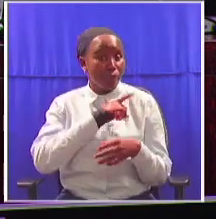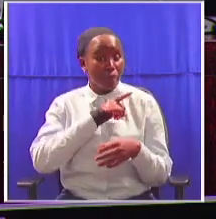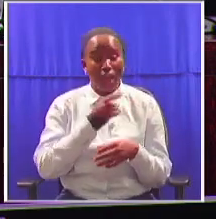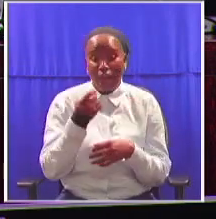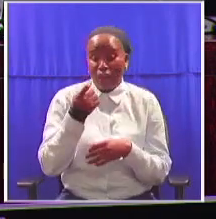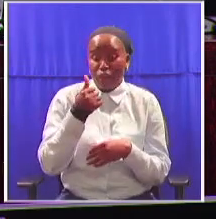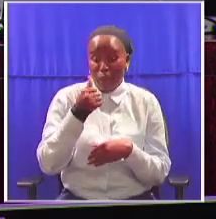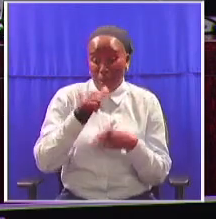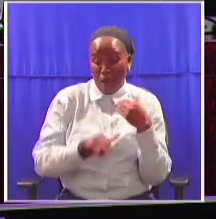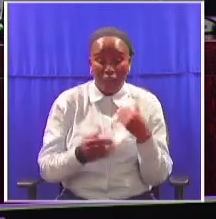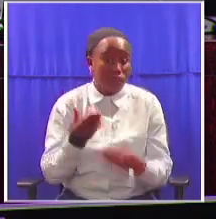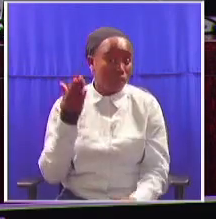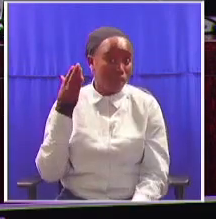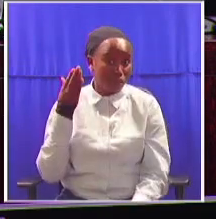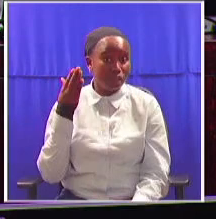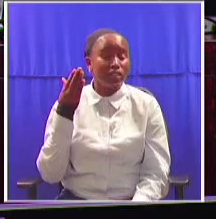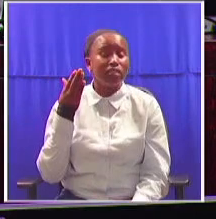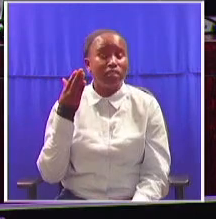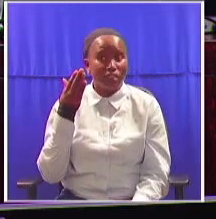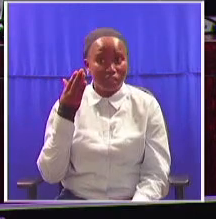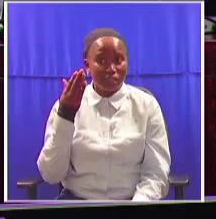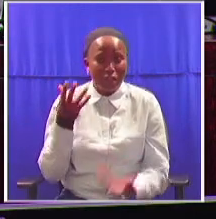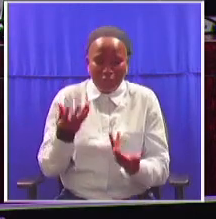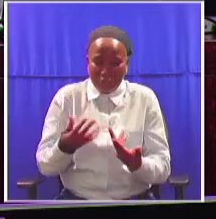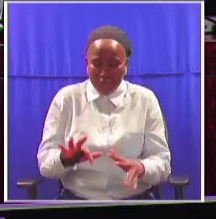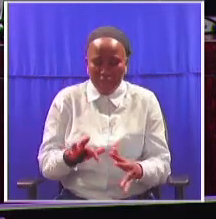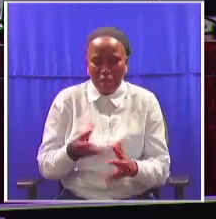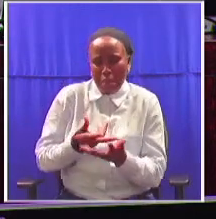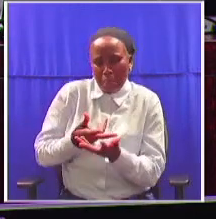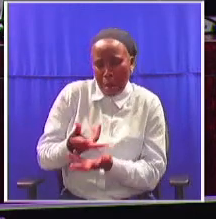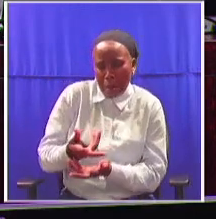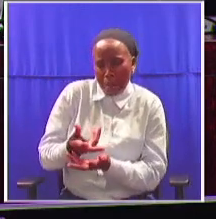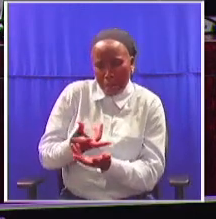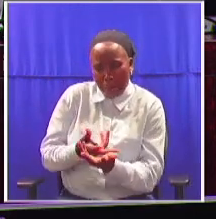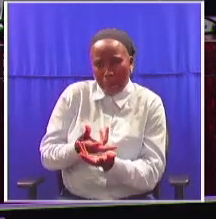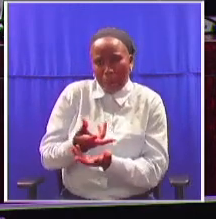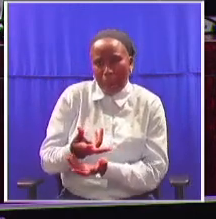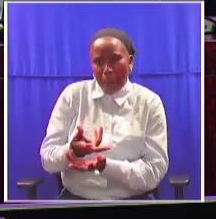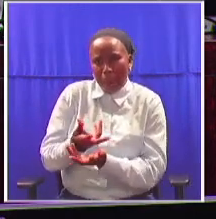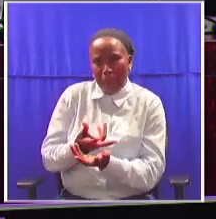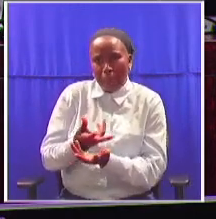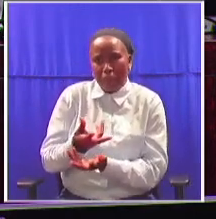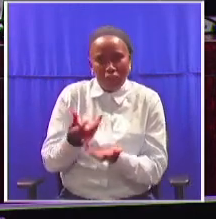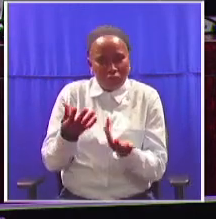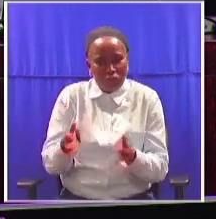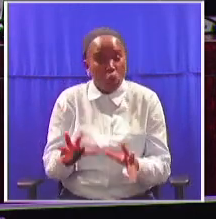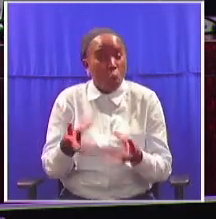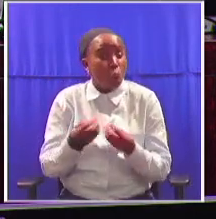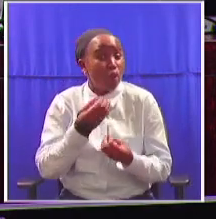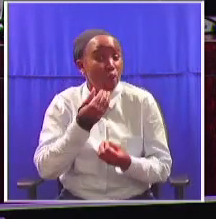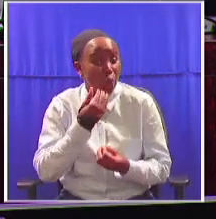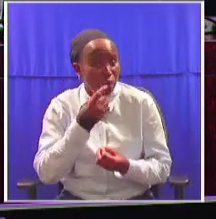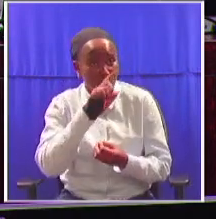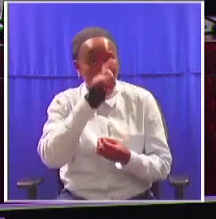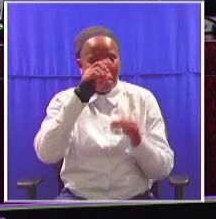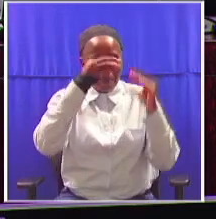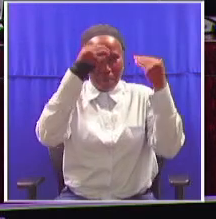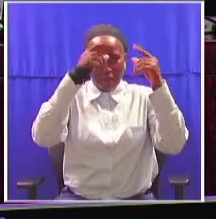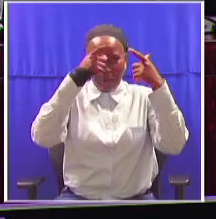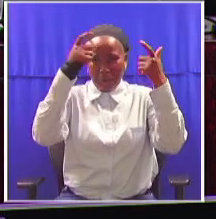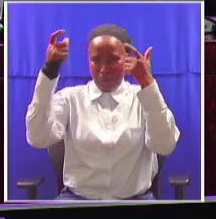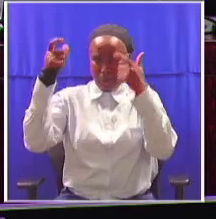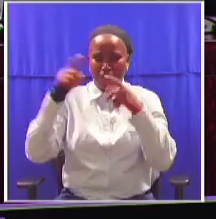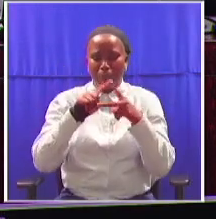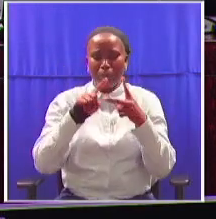having deep and meaningful engagements with representatives of business, labor, and